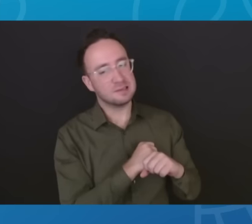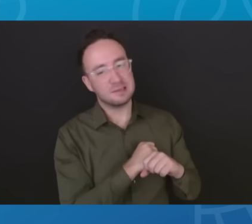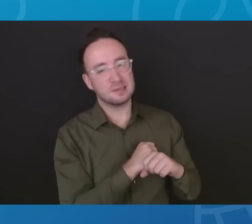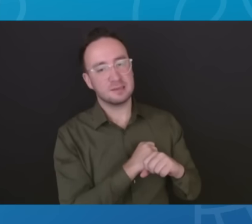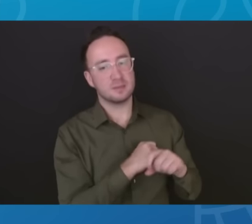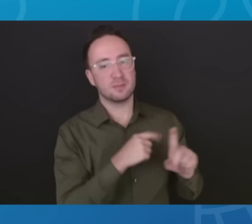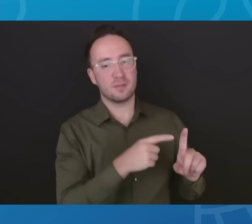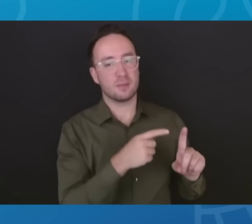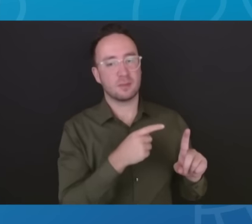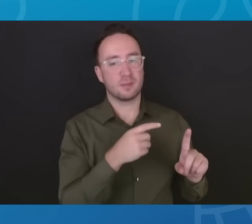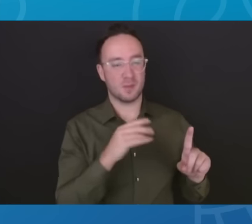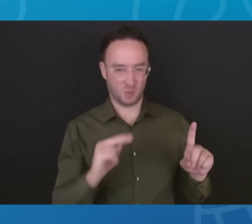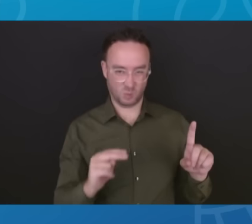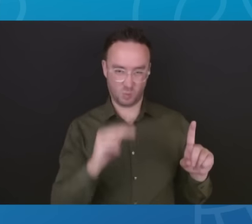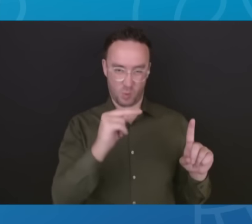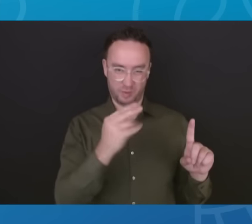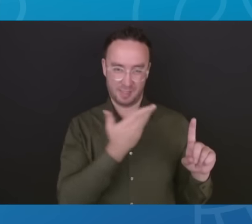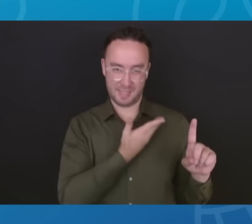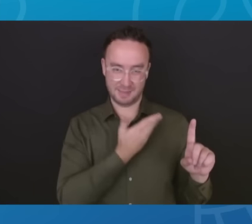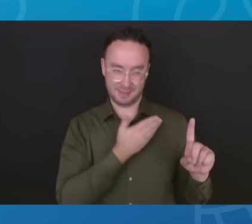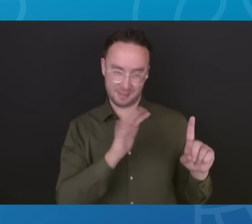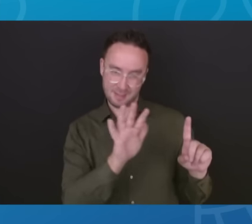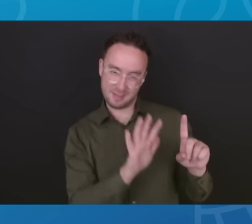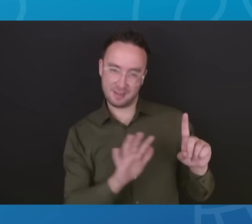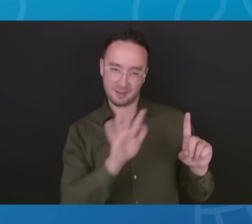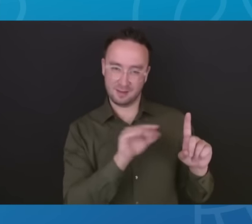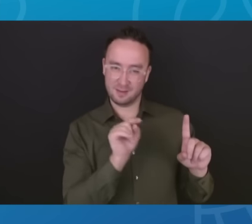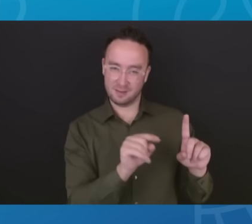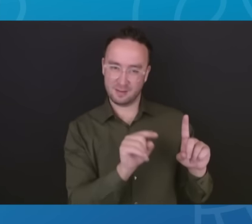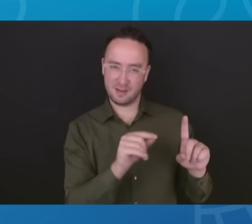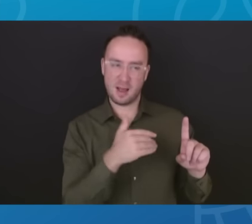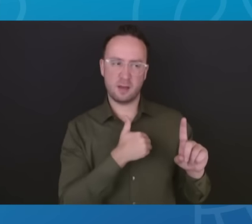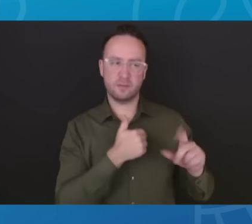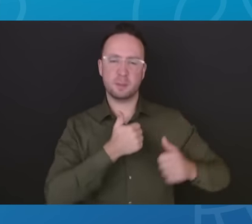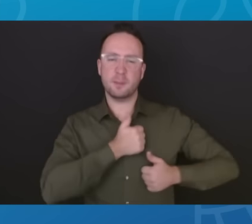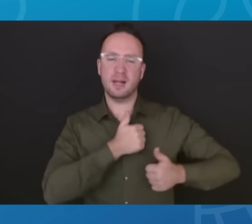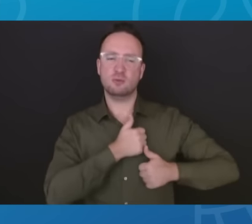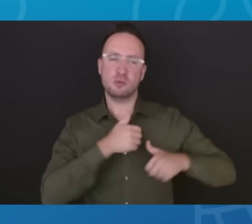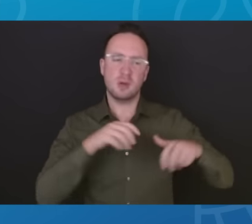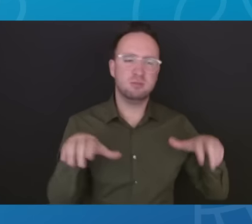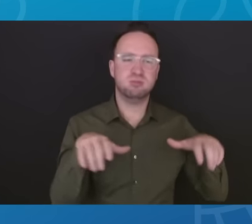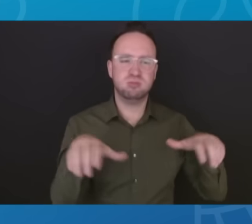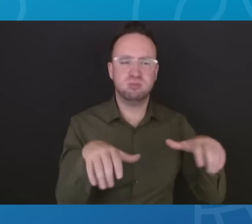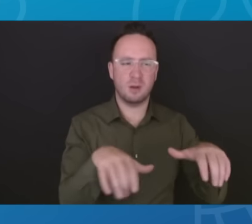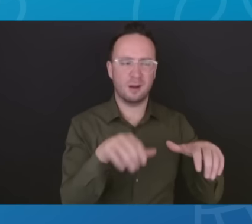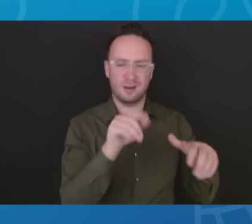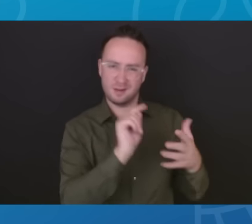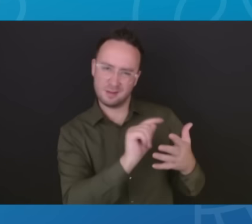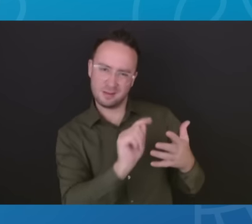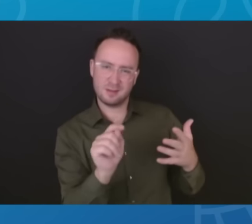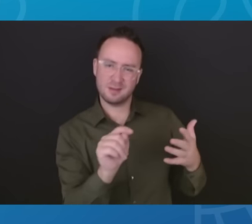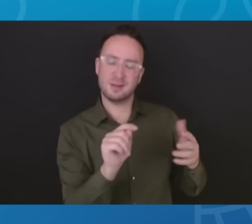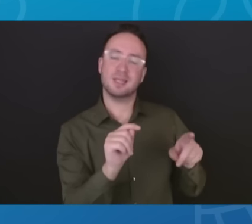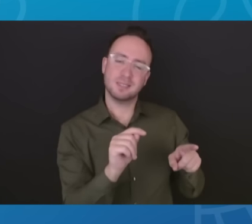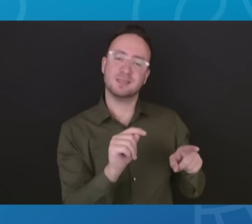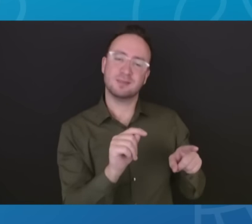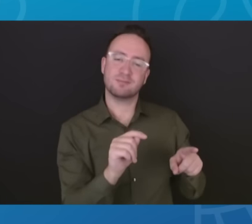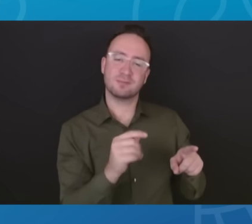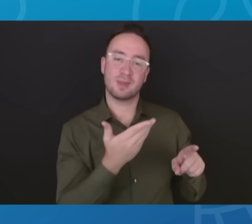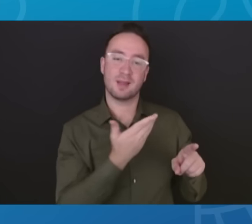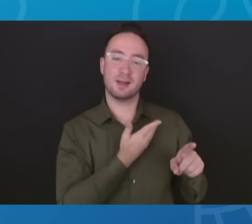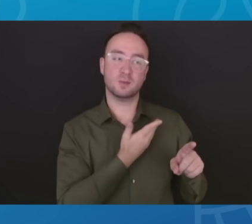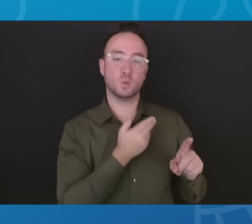a part of Gaza where they initially stopped major military operations, I think, last January. And they're back in